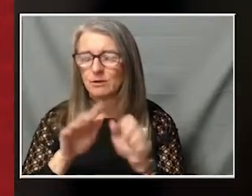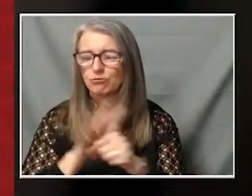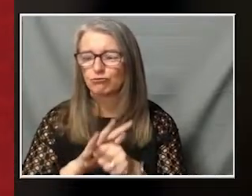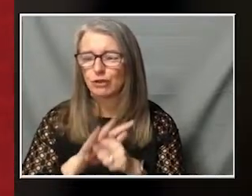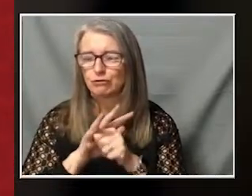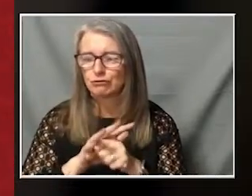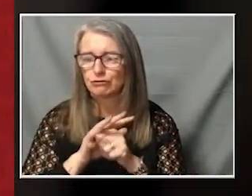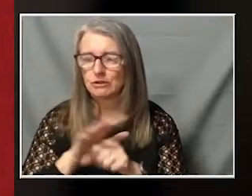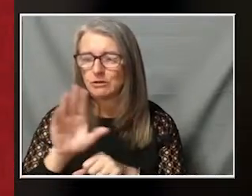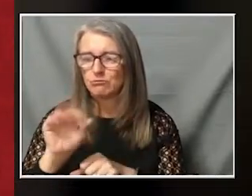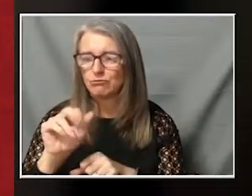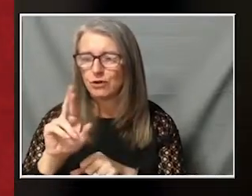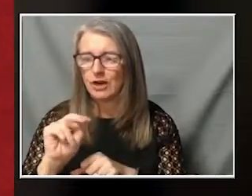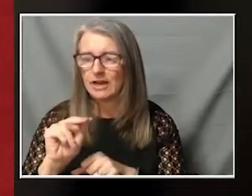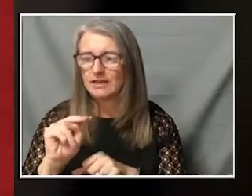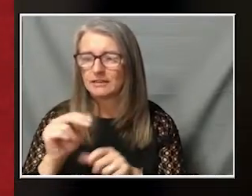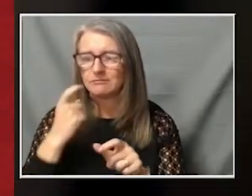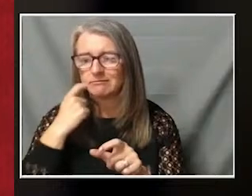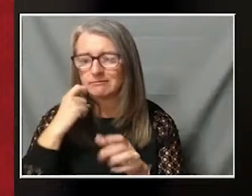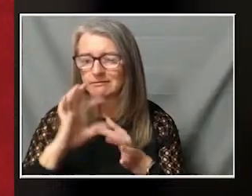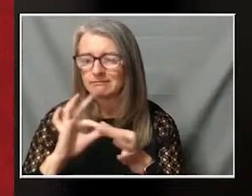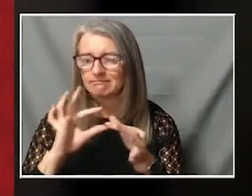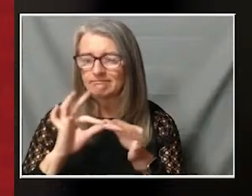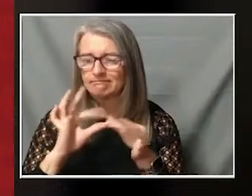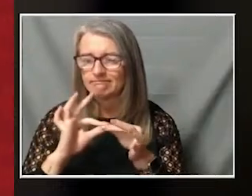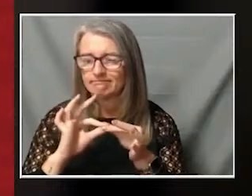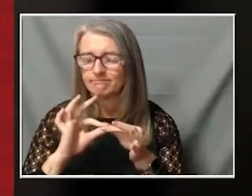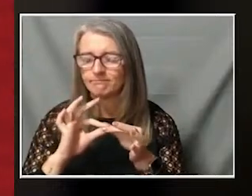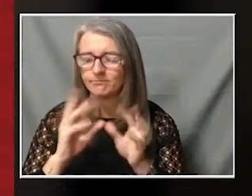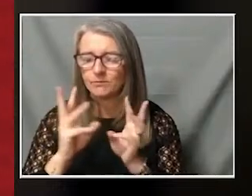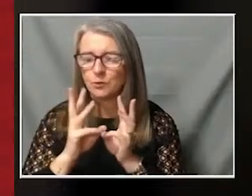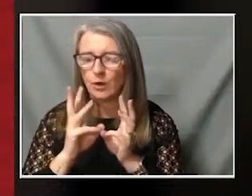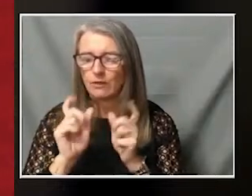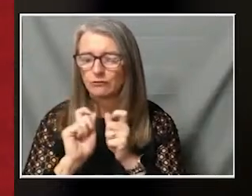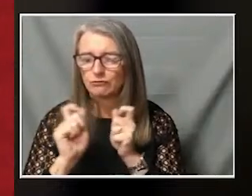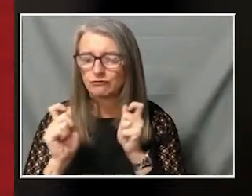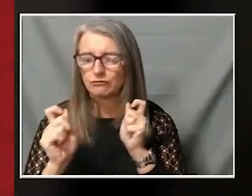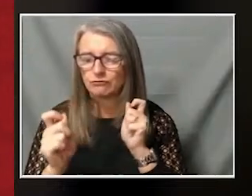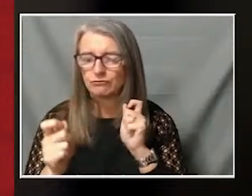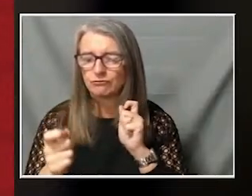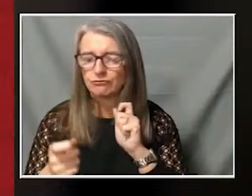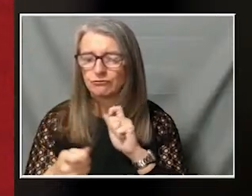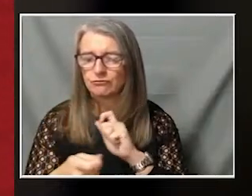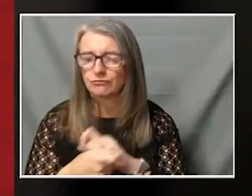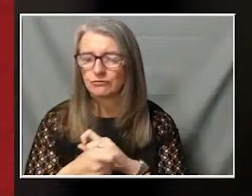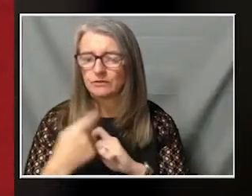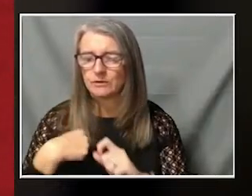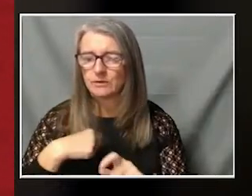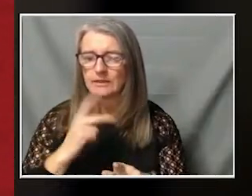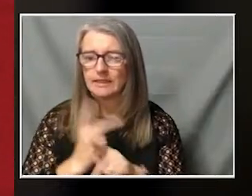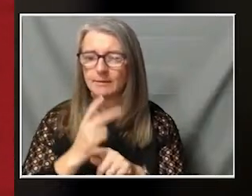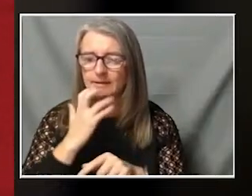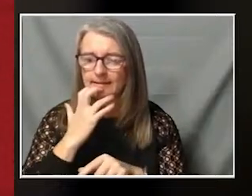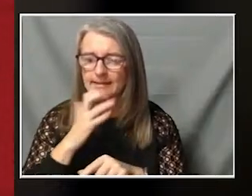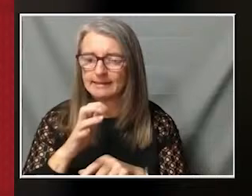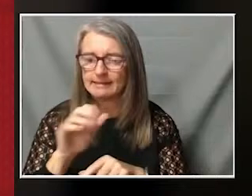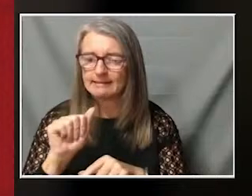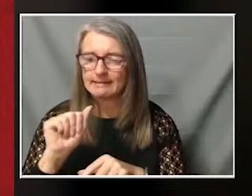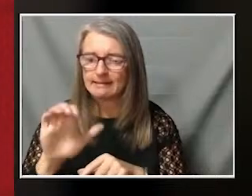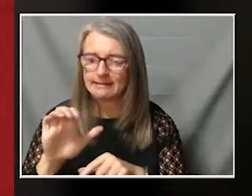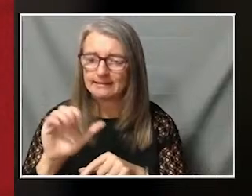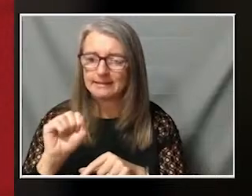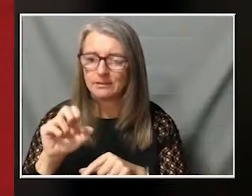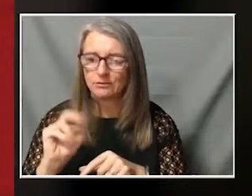pressure that Brian was talking about. So as the weather changes and as we're keeping our furnace and air